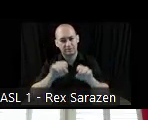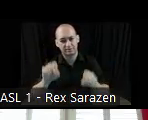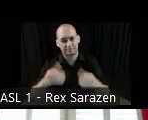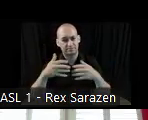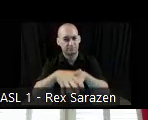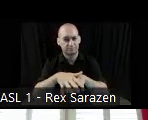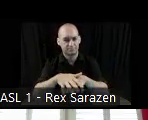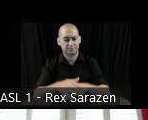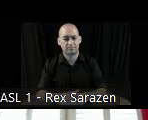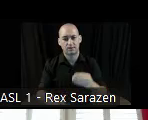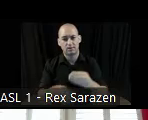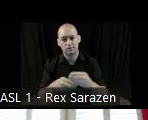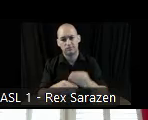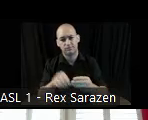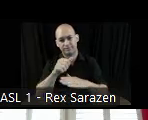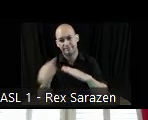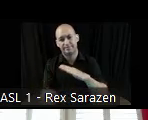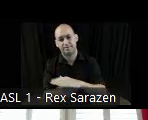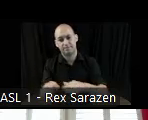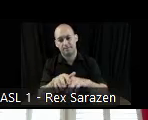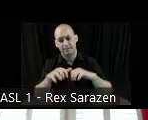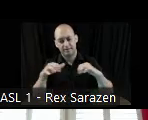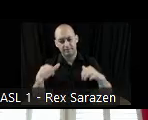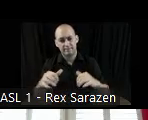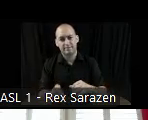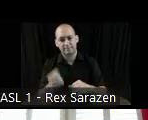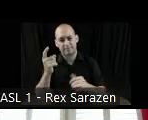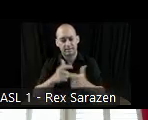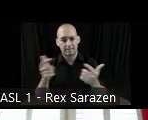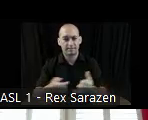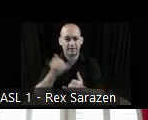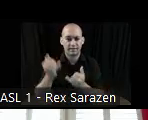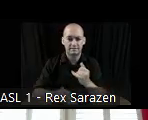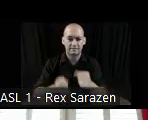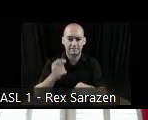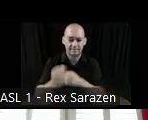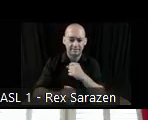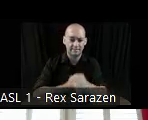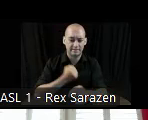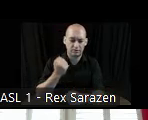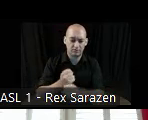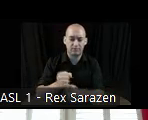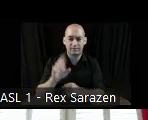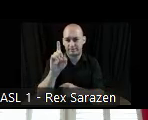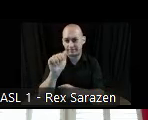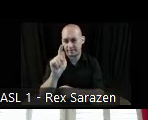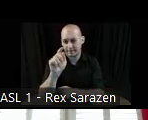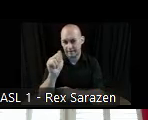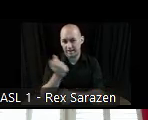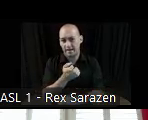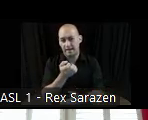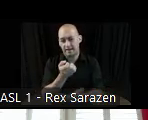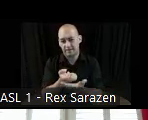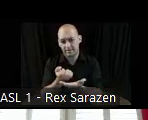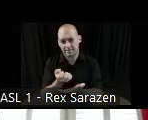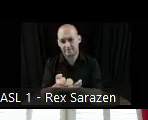a subcommittee, spent much of last year really looking for data and concrete and evidence-based